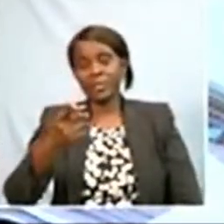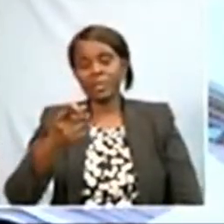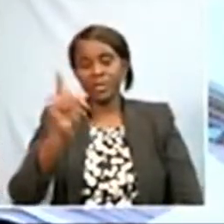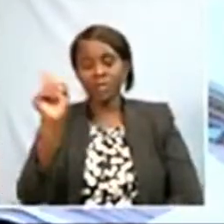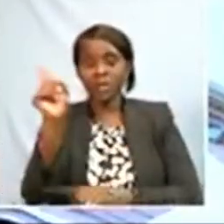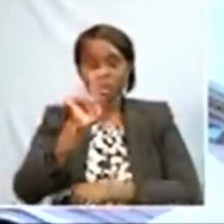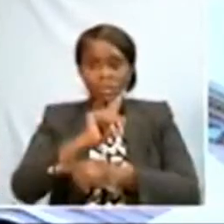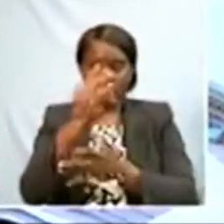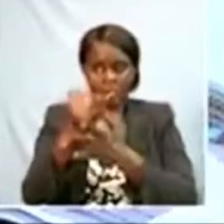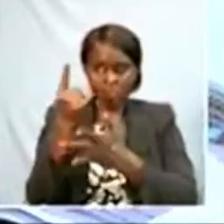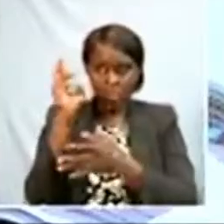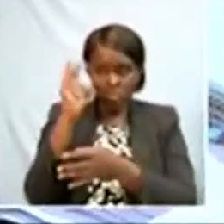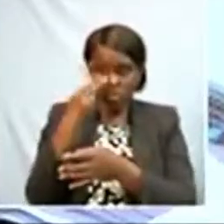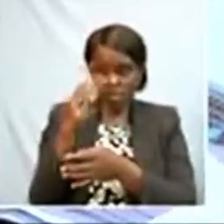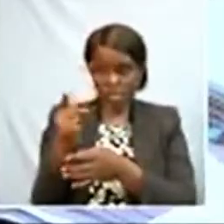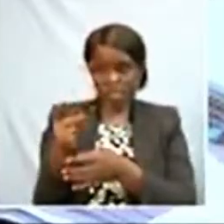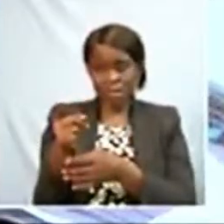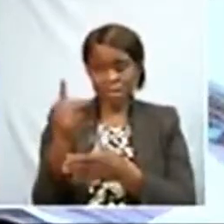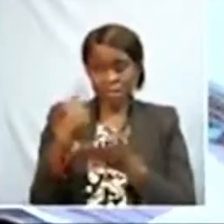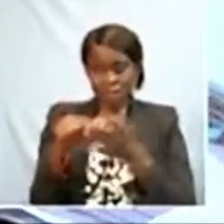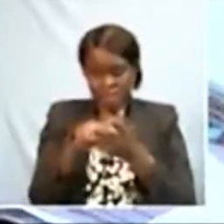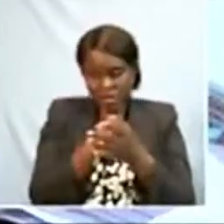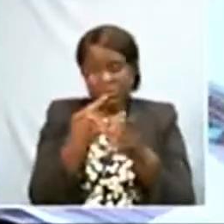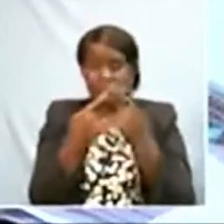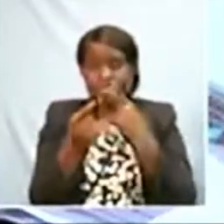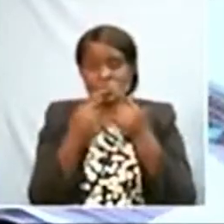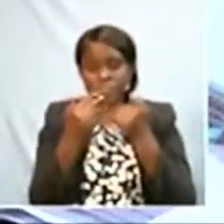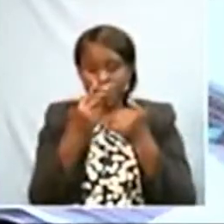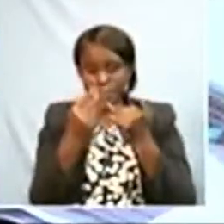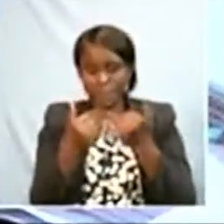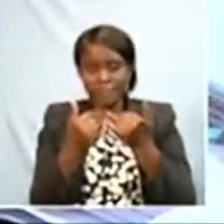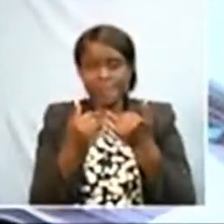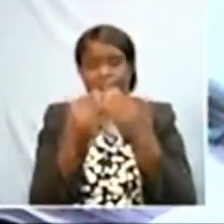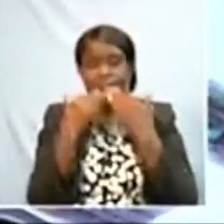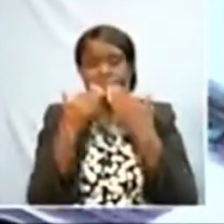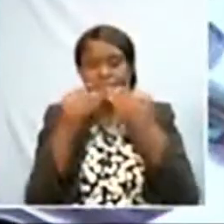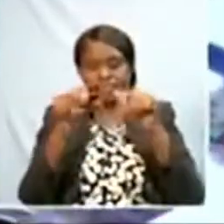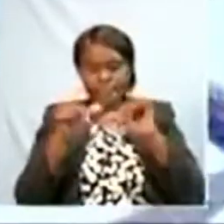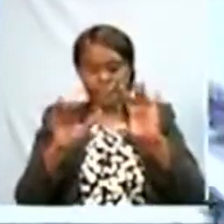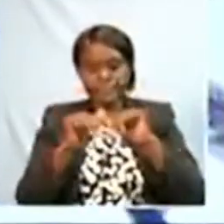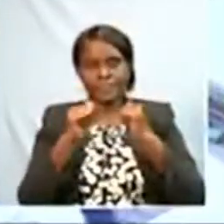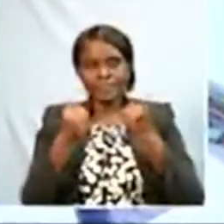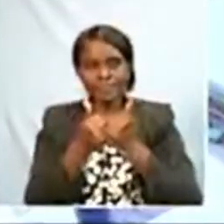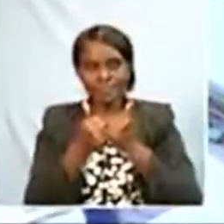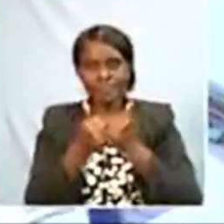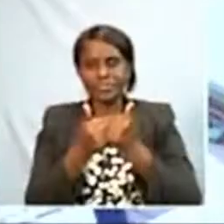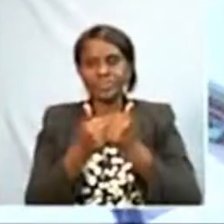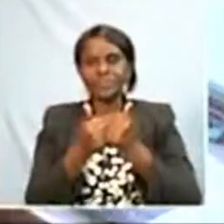One day someone will see what we are seeing. Thank you, Auditor General.